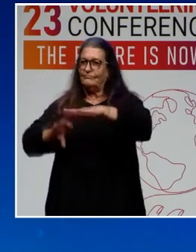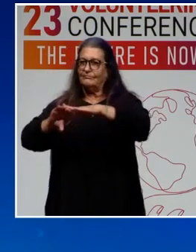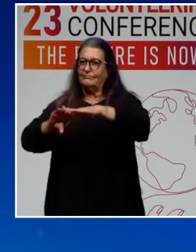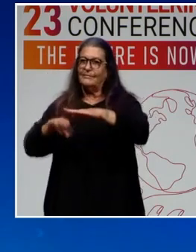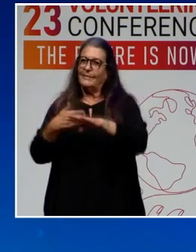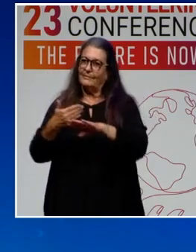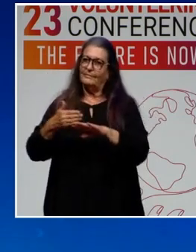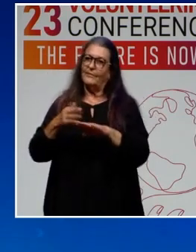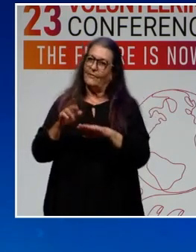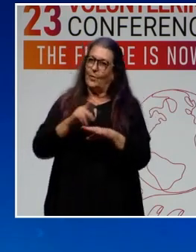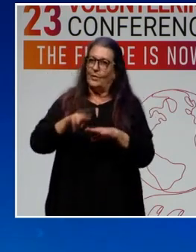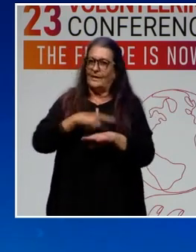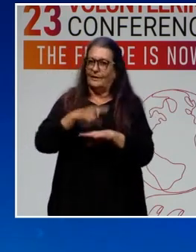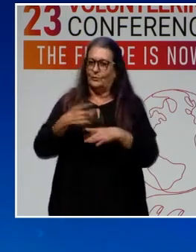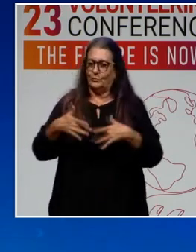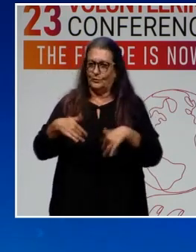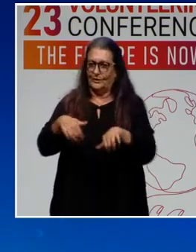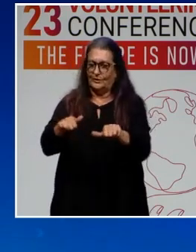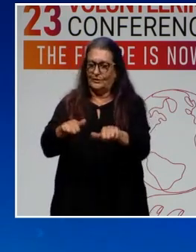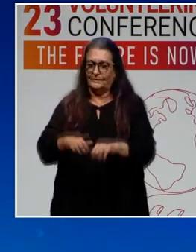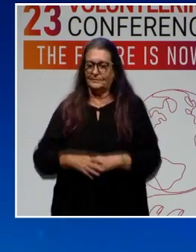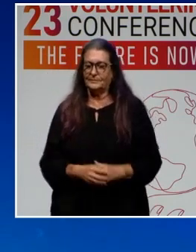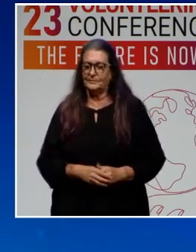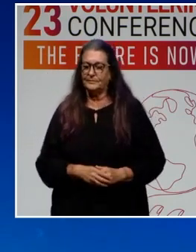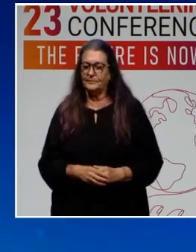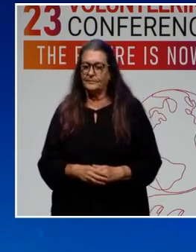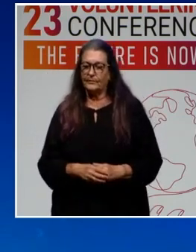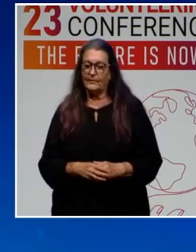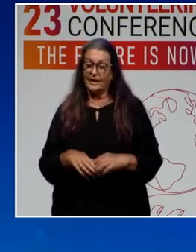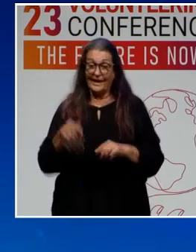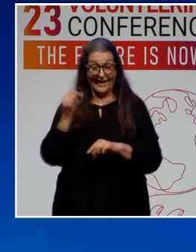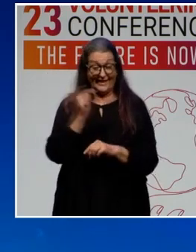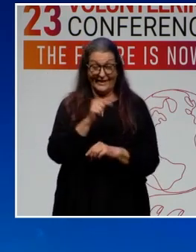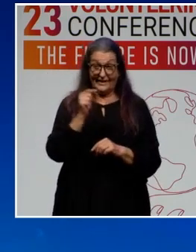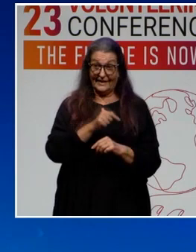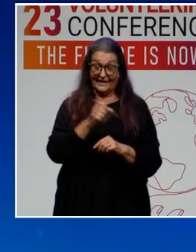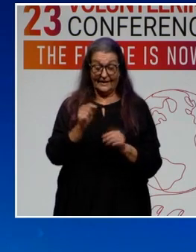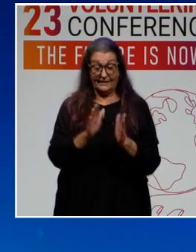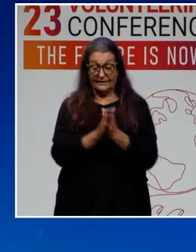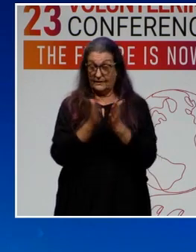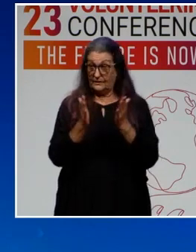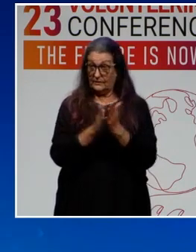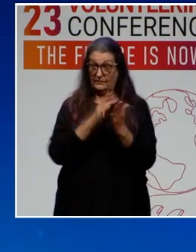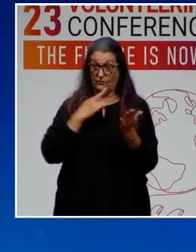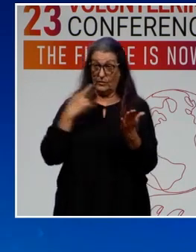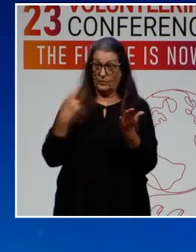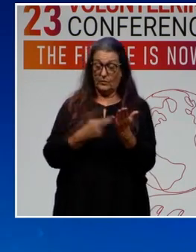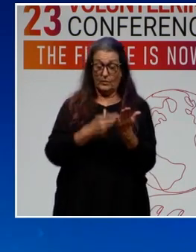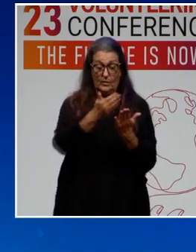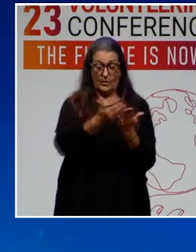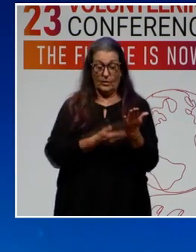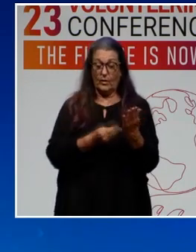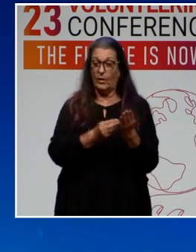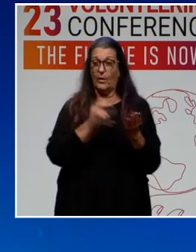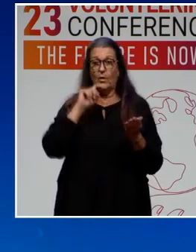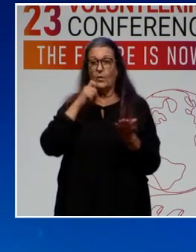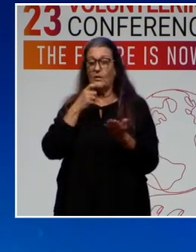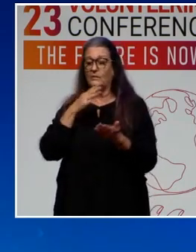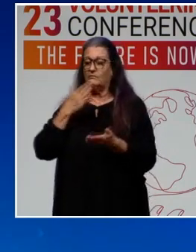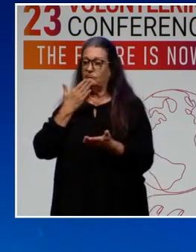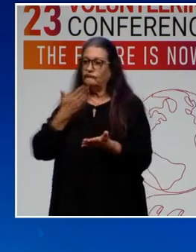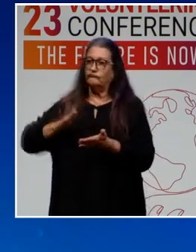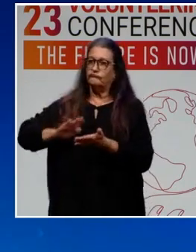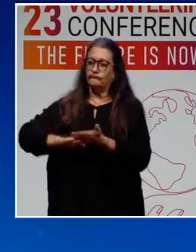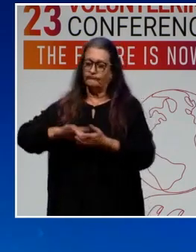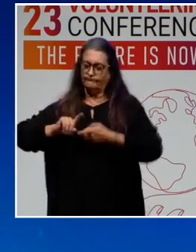Strategy does this by providing a blueprint for the way forward to achieve the outcomes that will add up to creating a